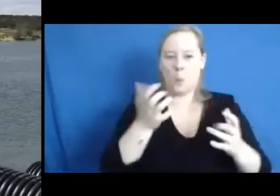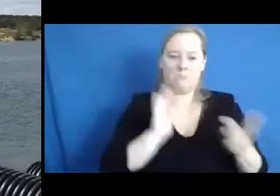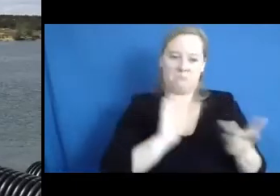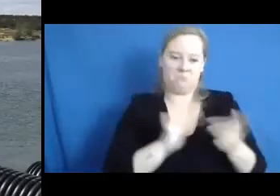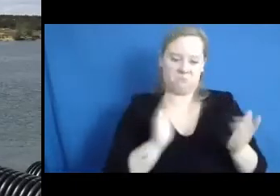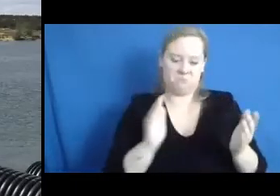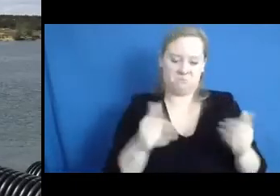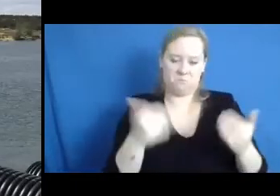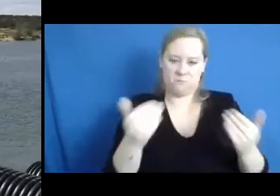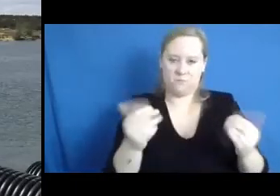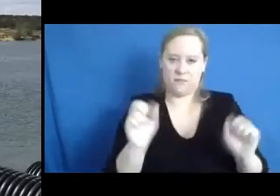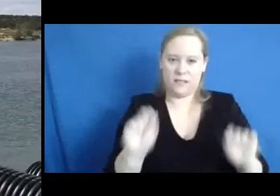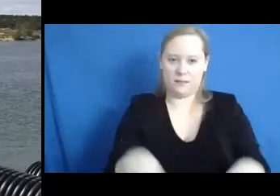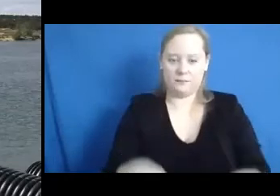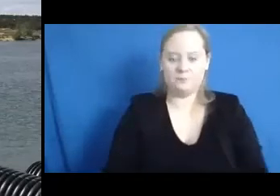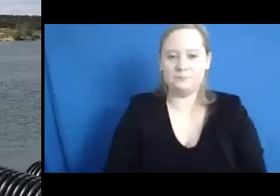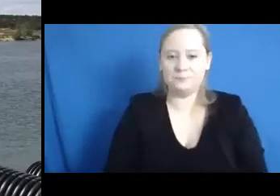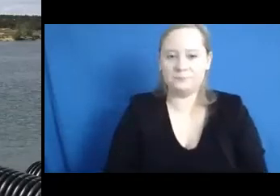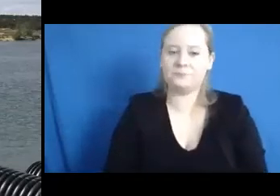about it.